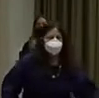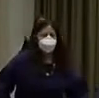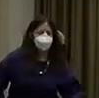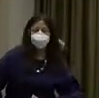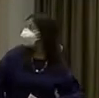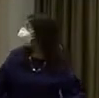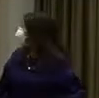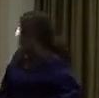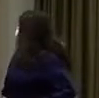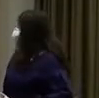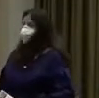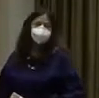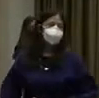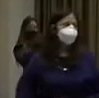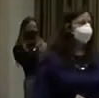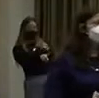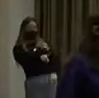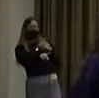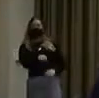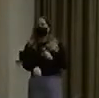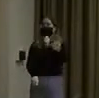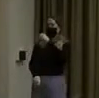Did we answer your question?